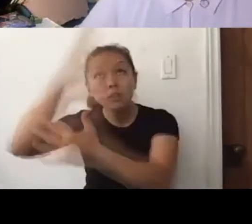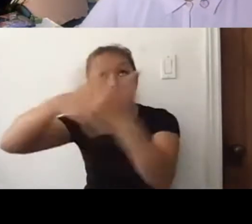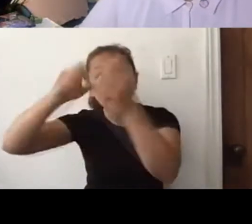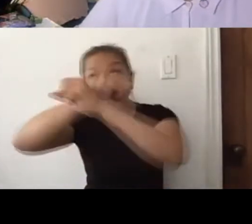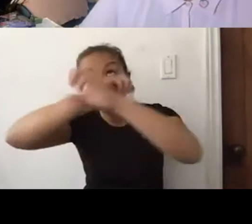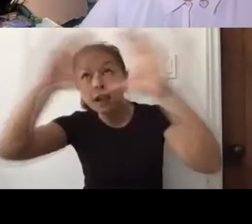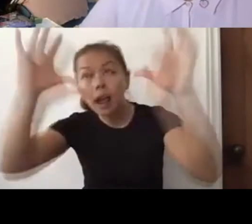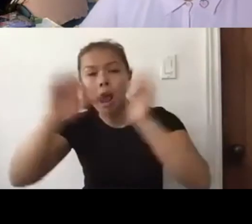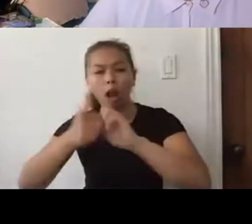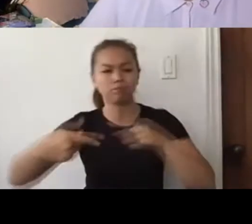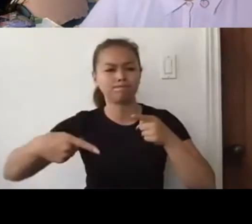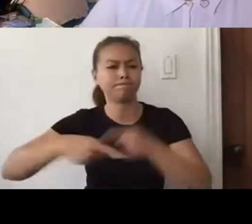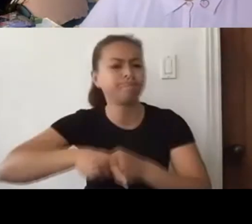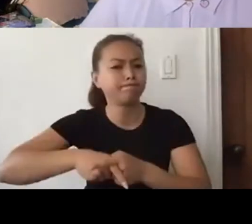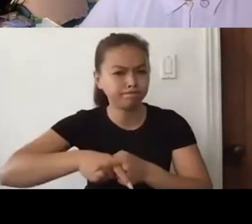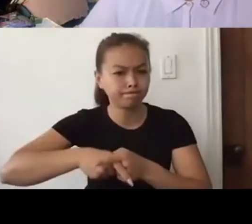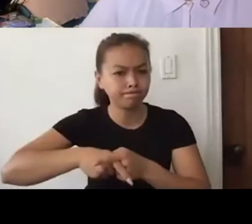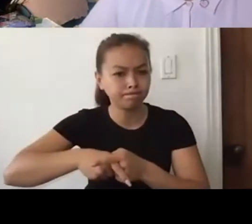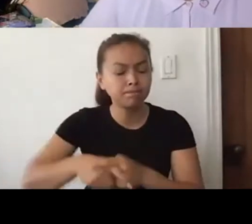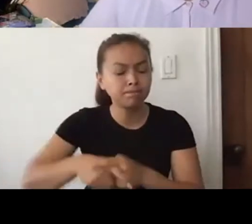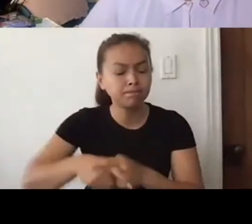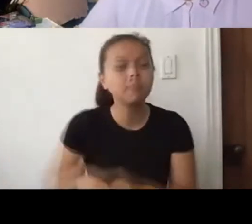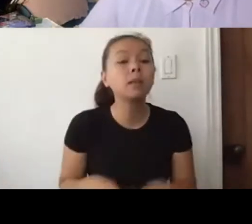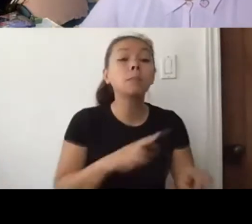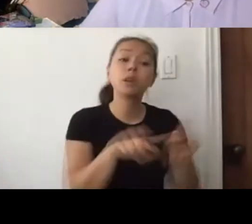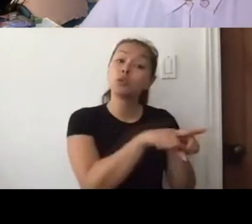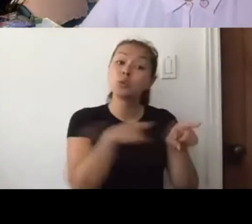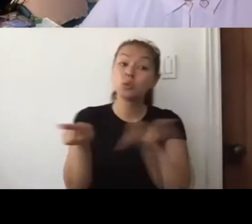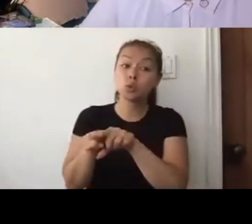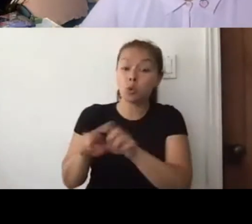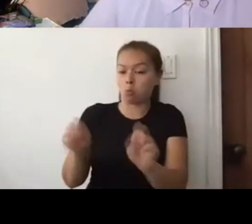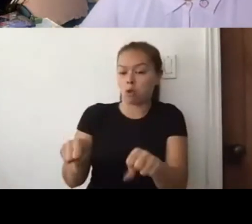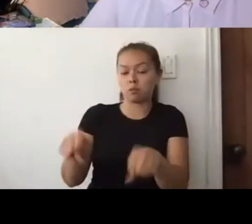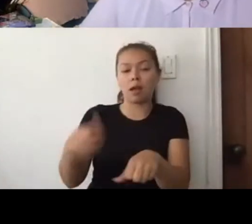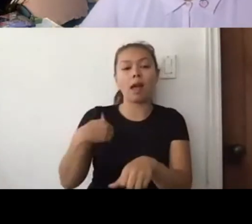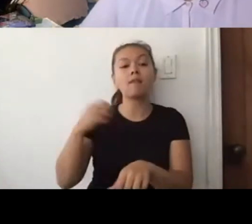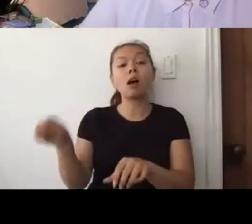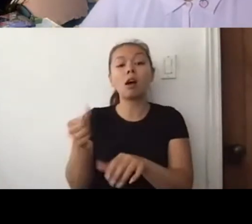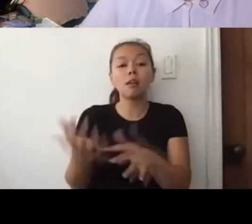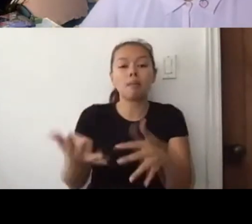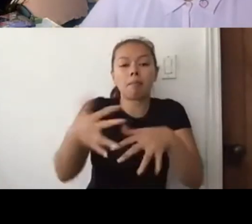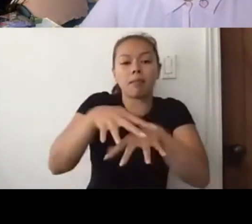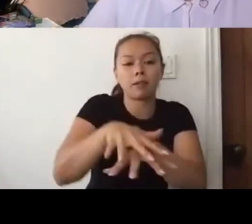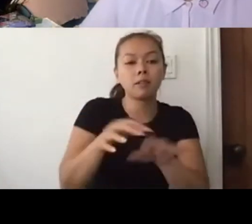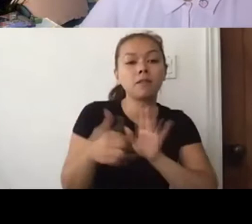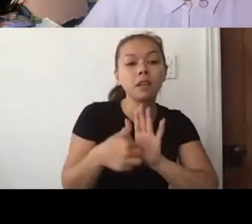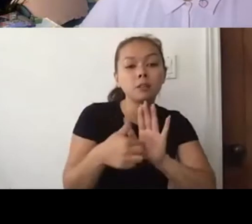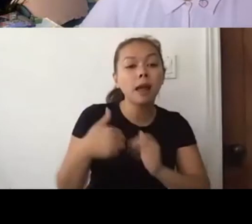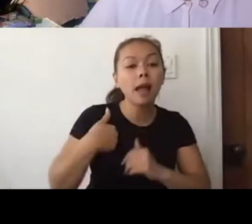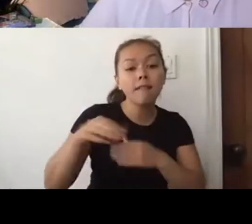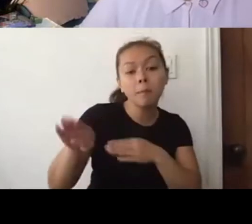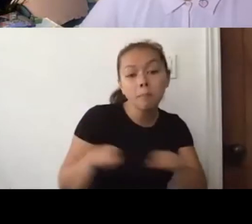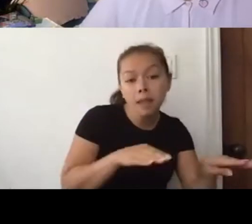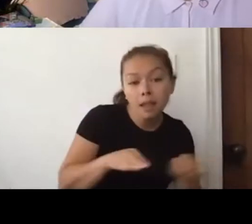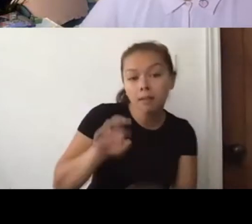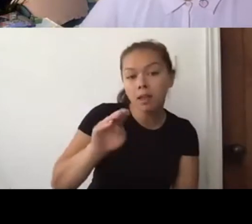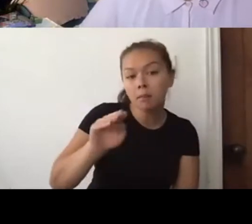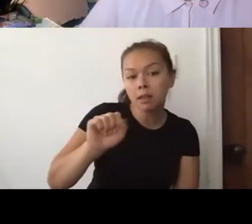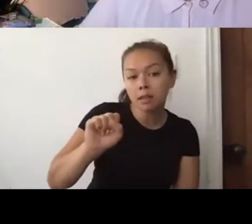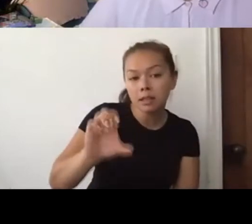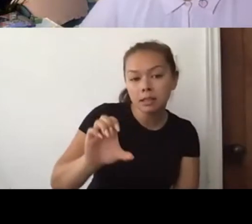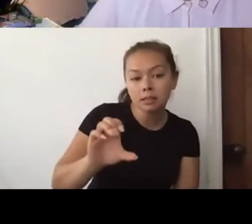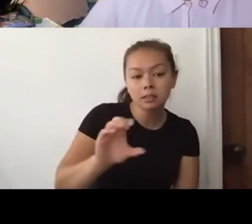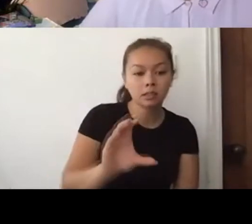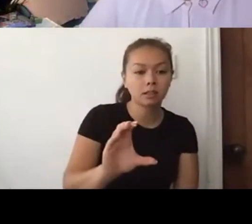have an aesthetic masculinity, so how we look, we have behavioral masculinity, how we act, and we also